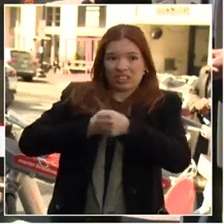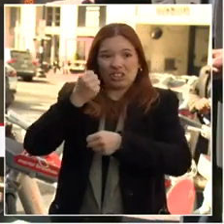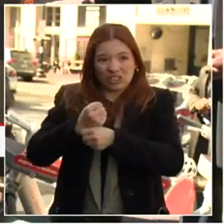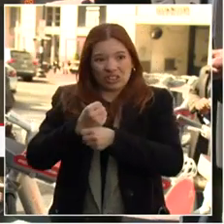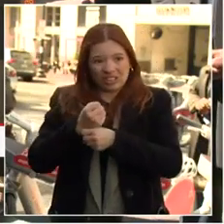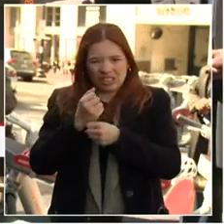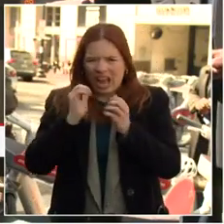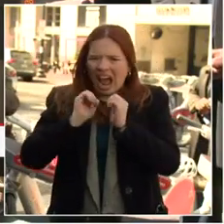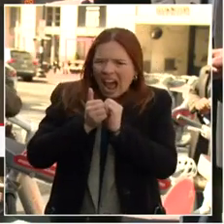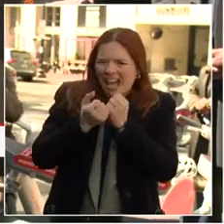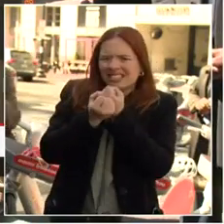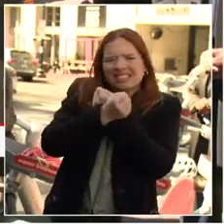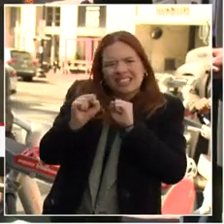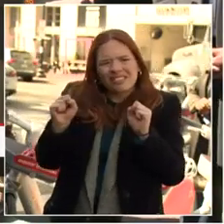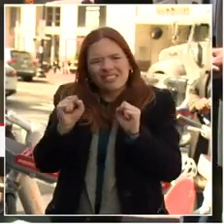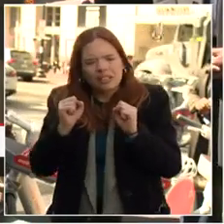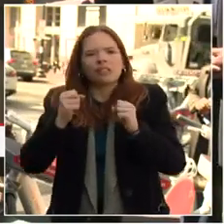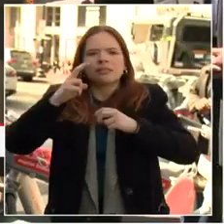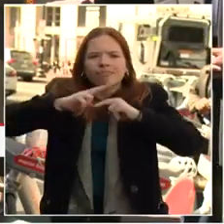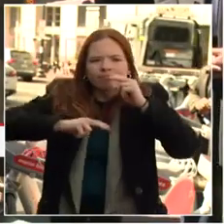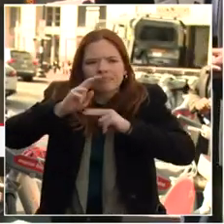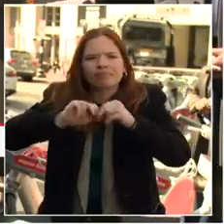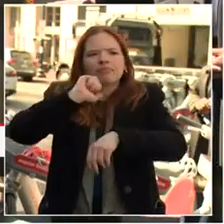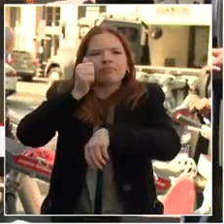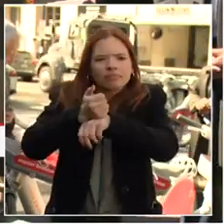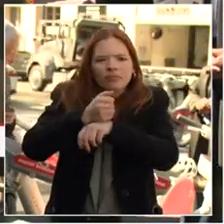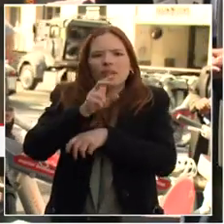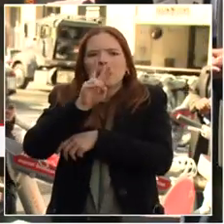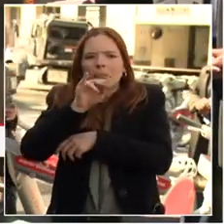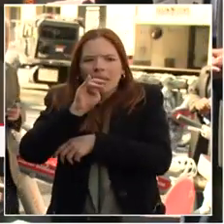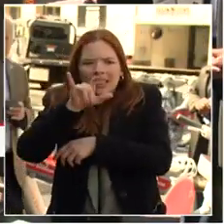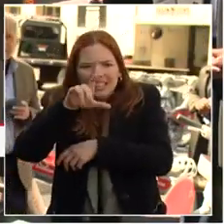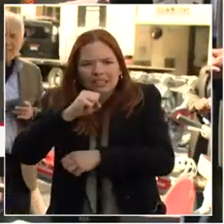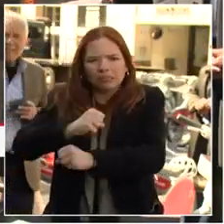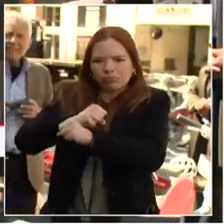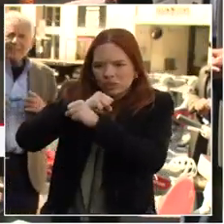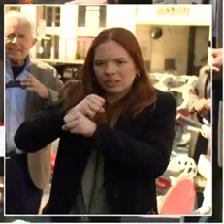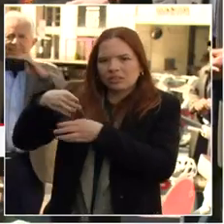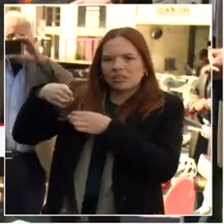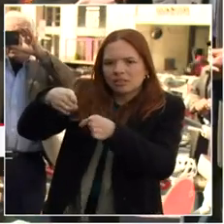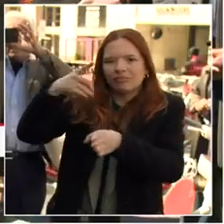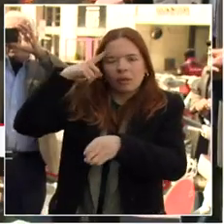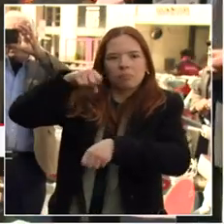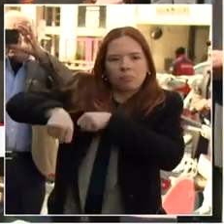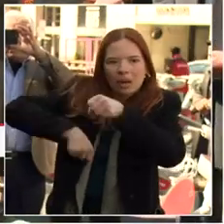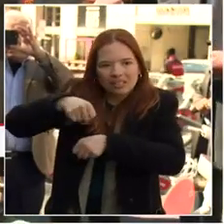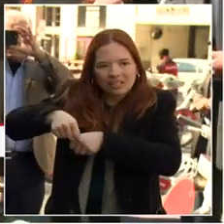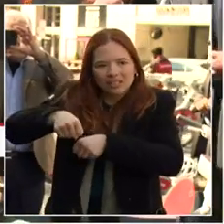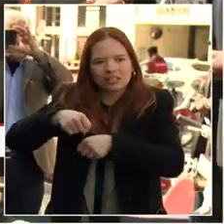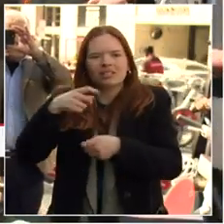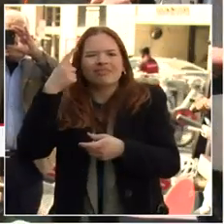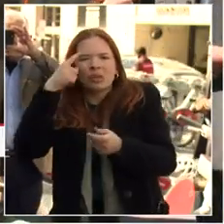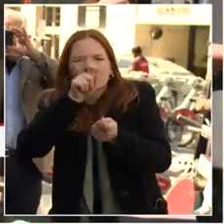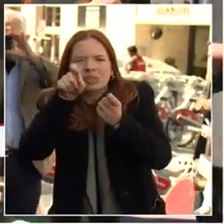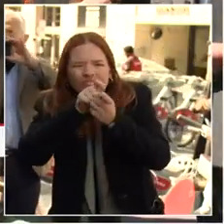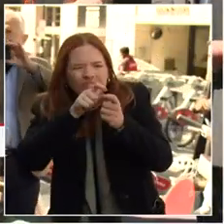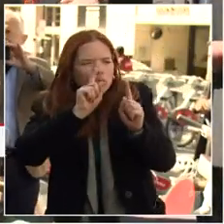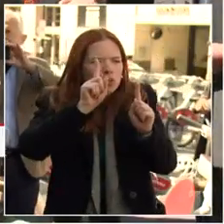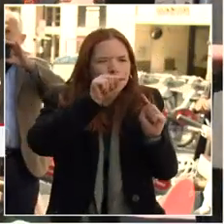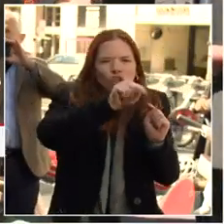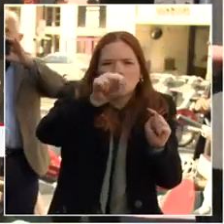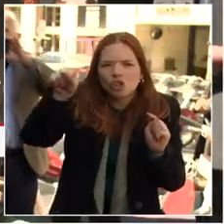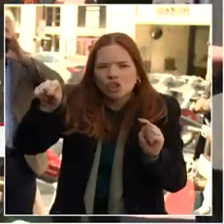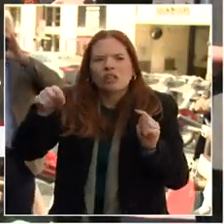building 20 miles of protected bikeways. And these bikeways were constructed on routes that significantly contribute to the overall